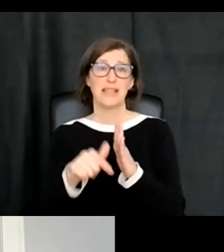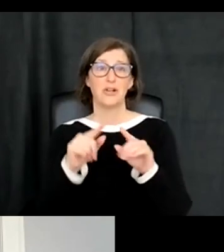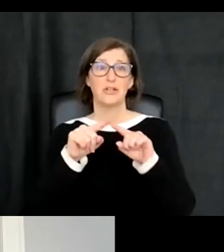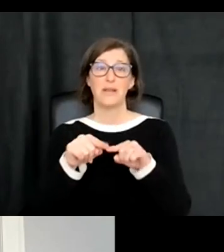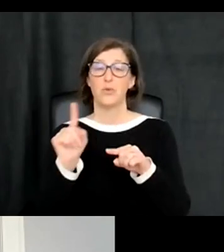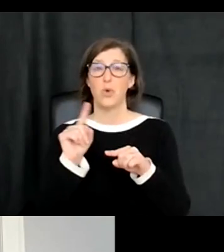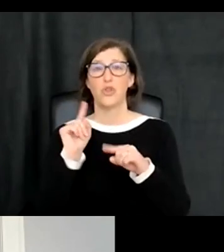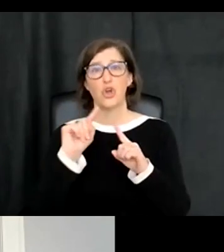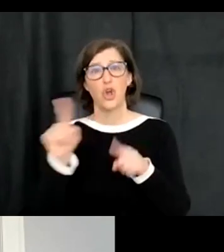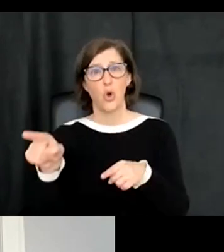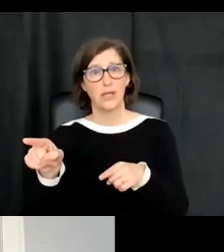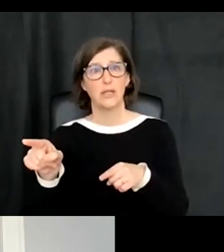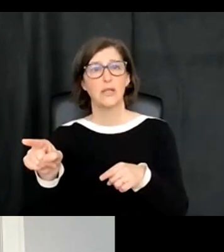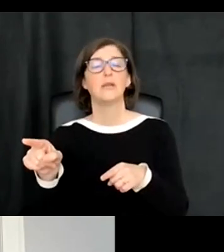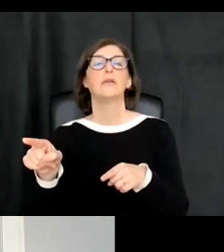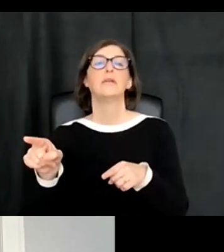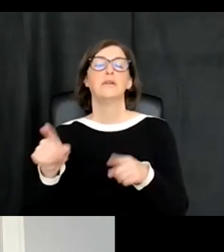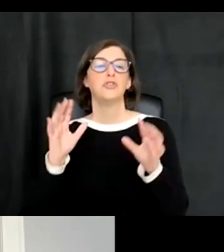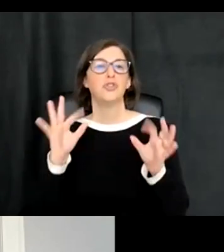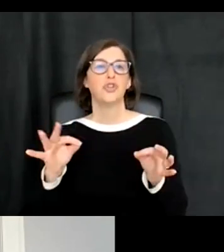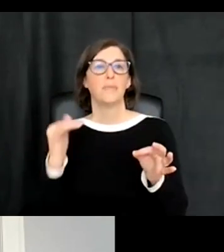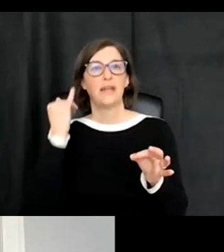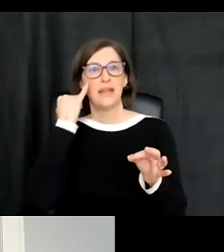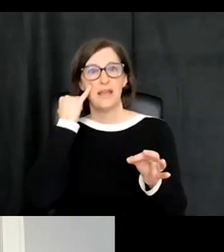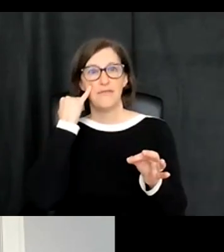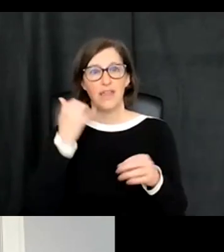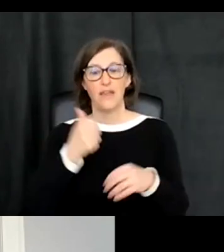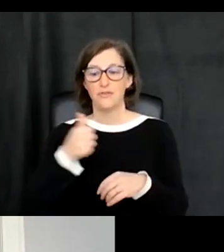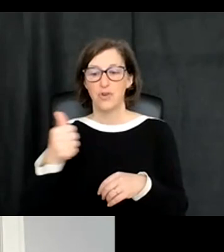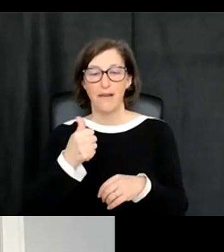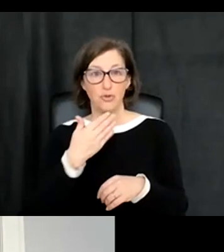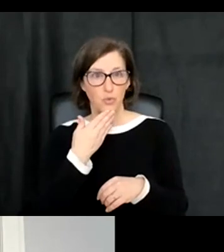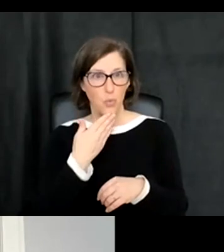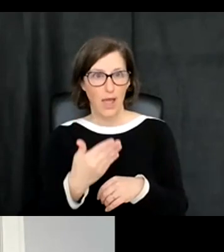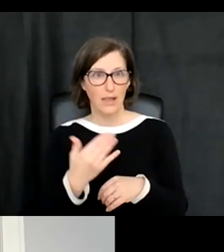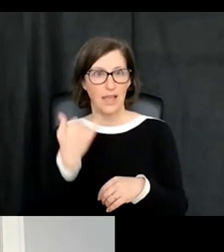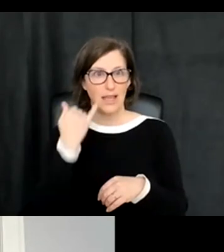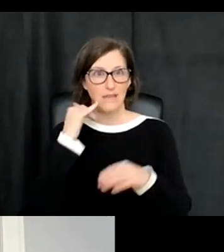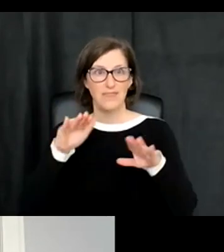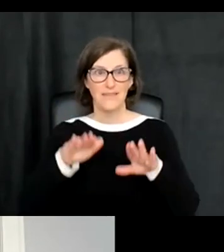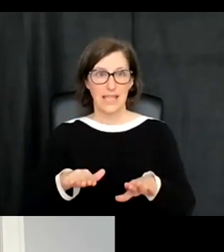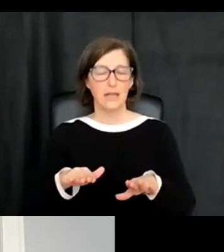going. We make a phone call to determine whether they've traveled well and whether they've settled well,